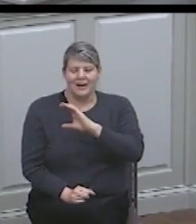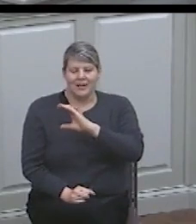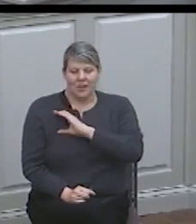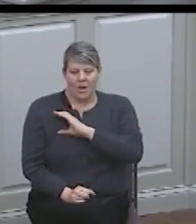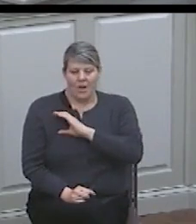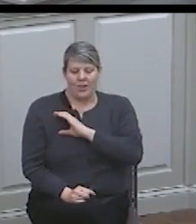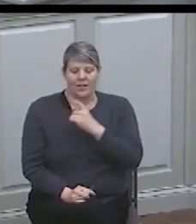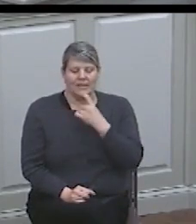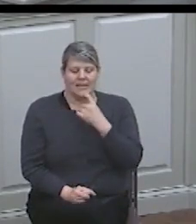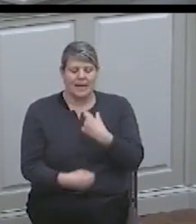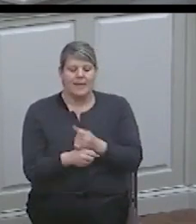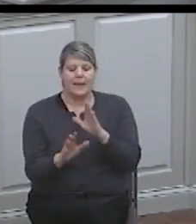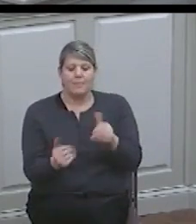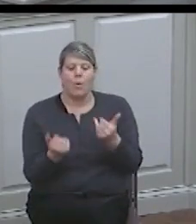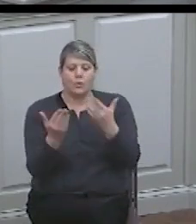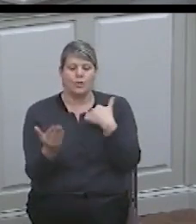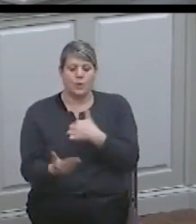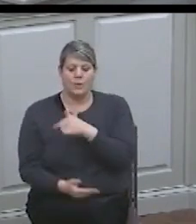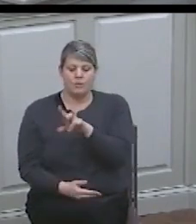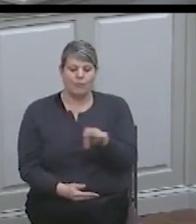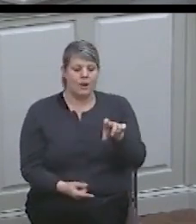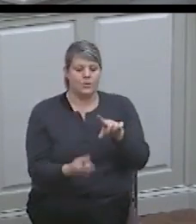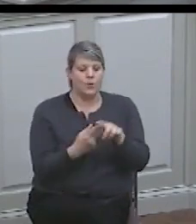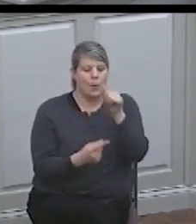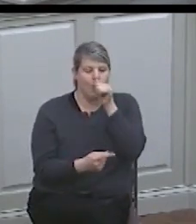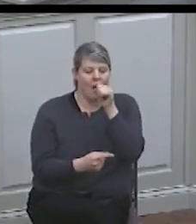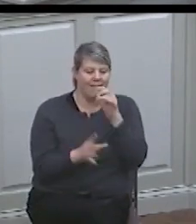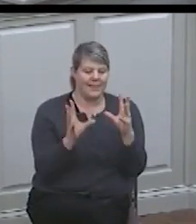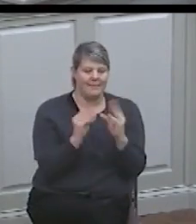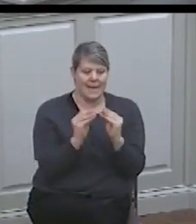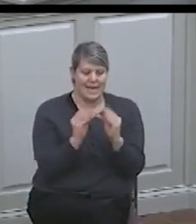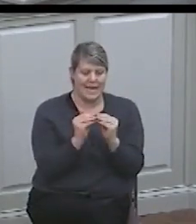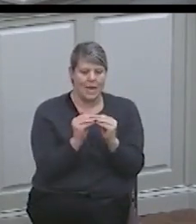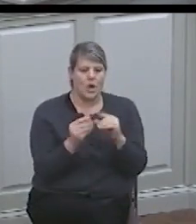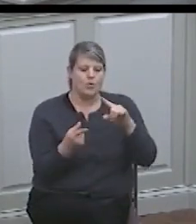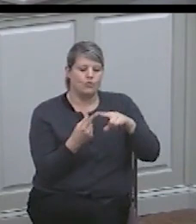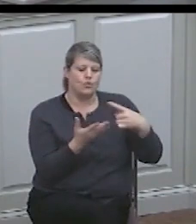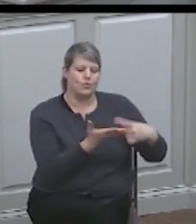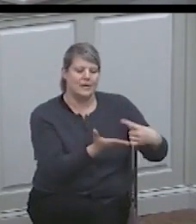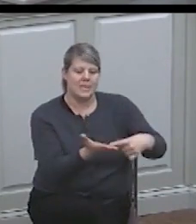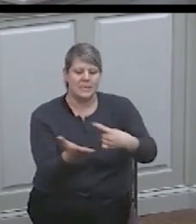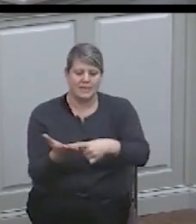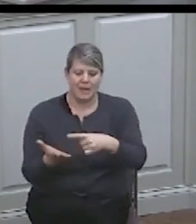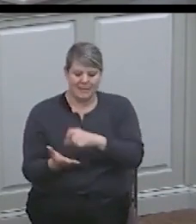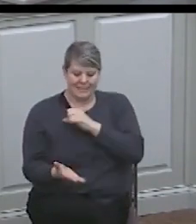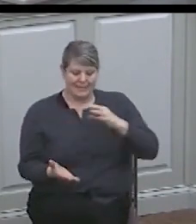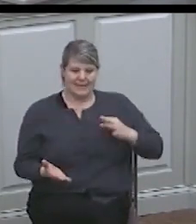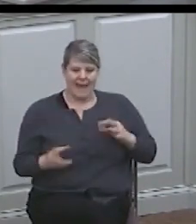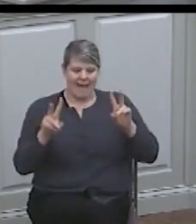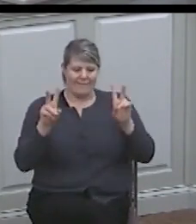I offer a motion to go into executive session to discuss personnel, a personnel matter pursuant to KRS